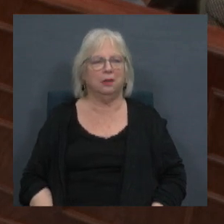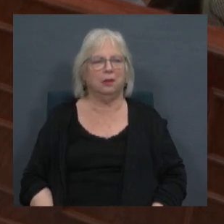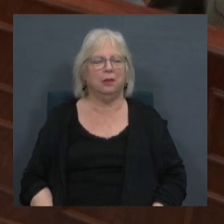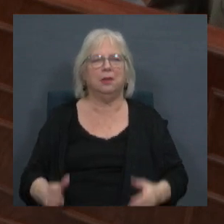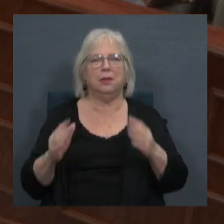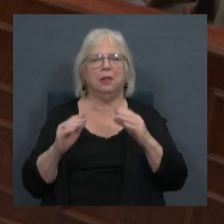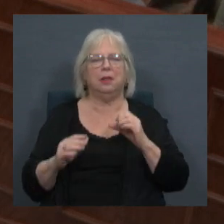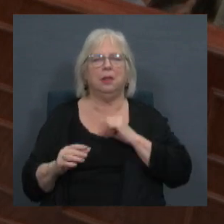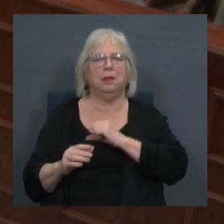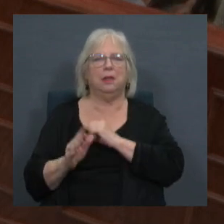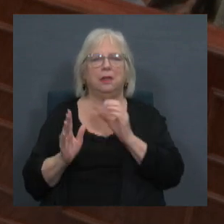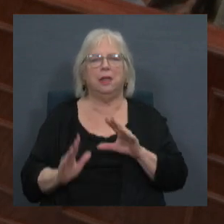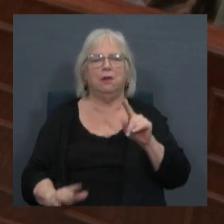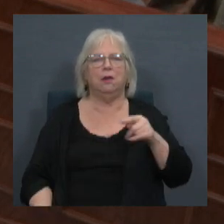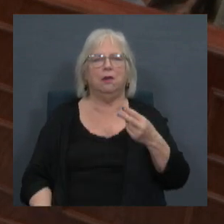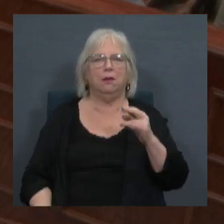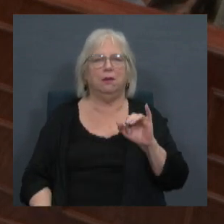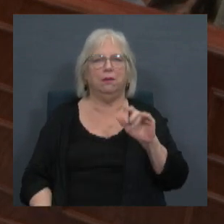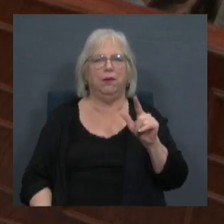Senator Phil Wyrick.